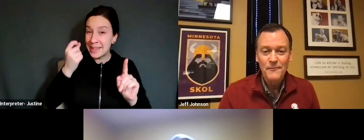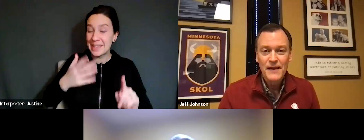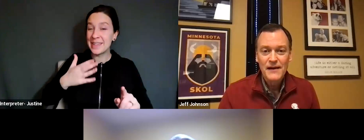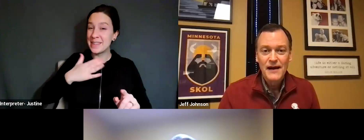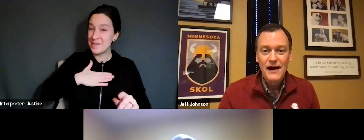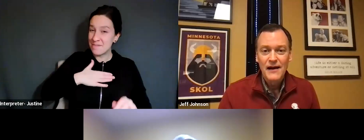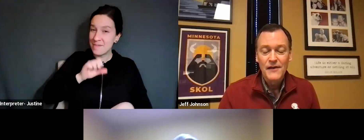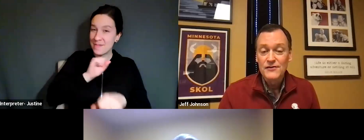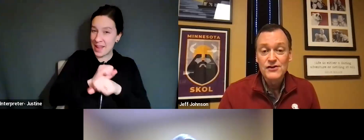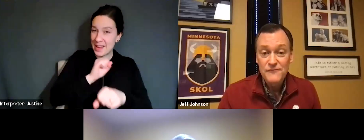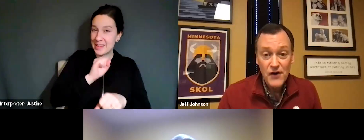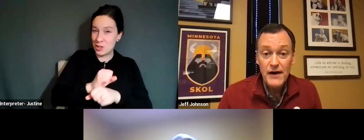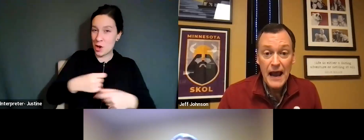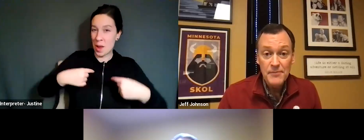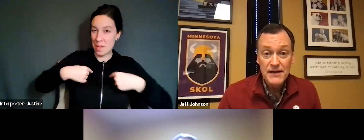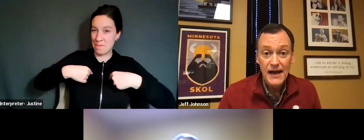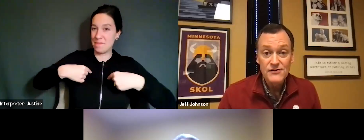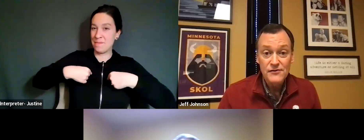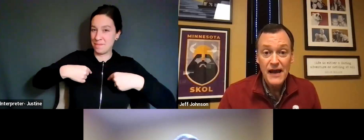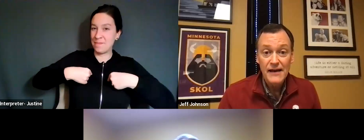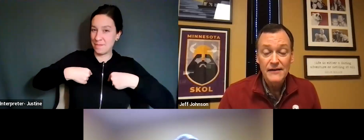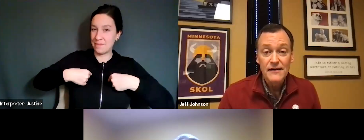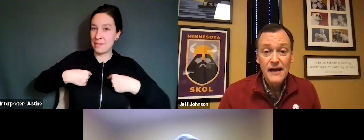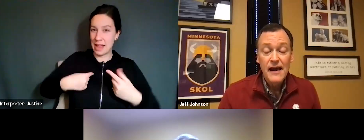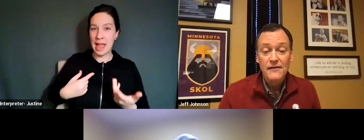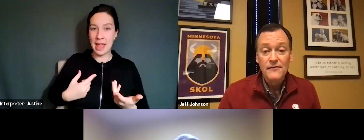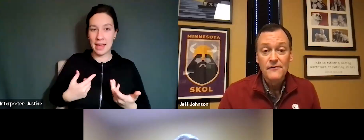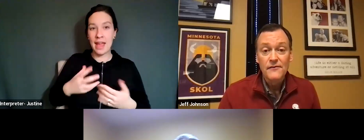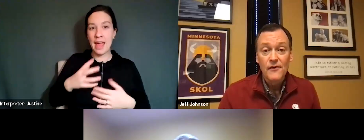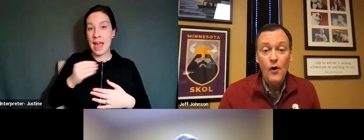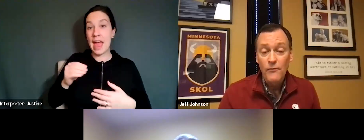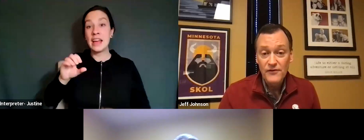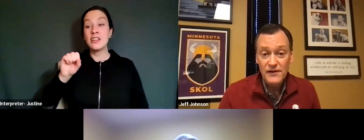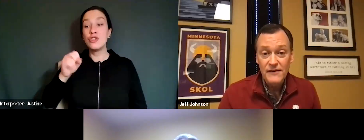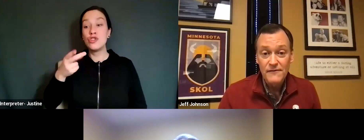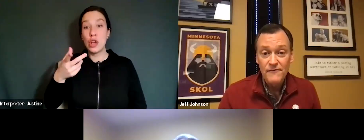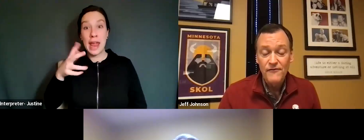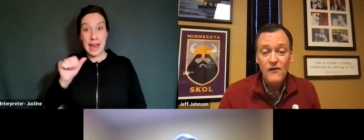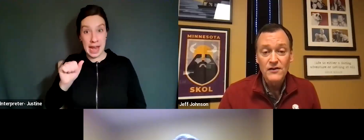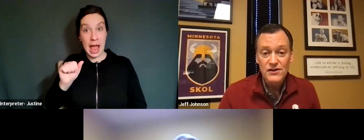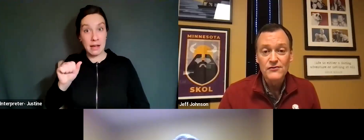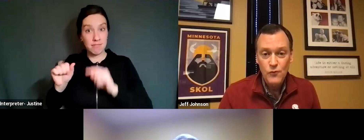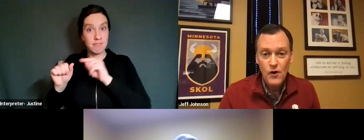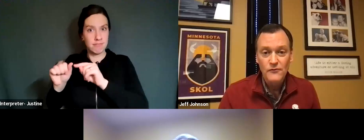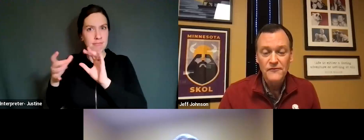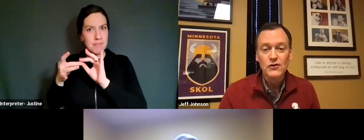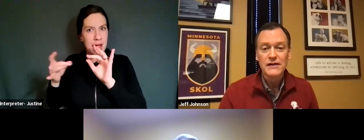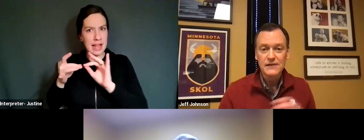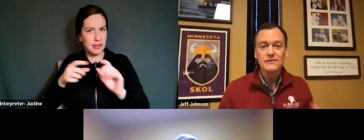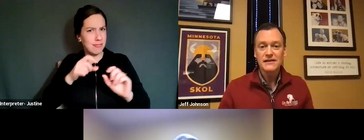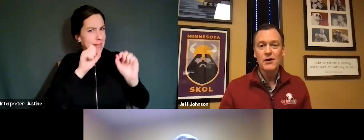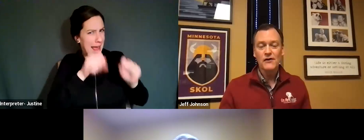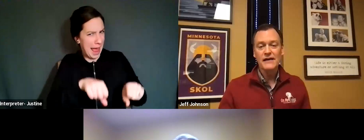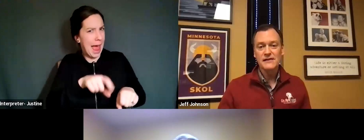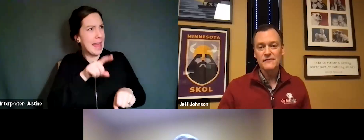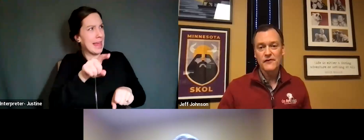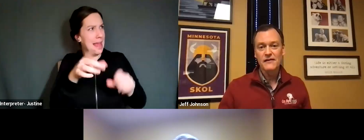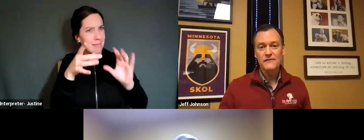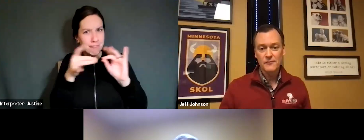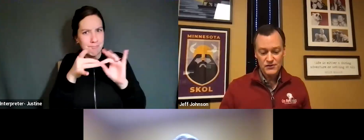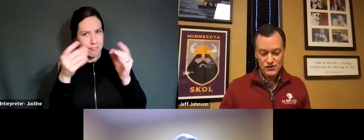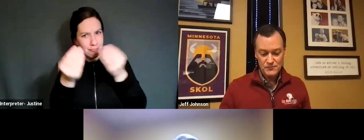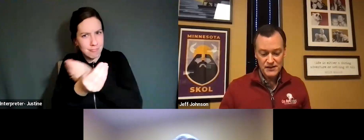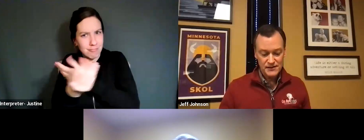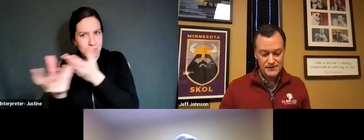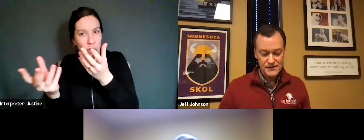I am that she's very happy to answer that. And hopefully that volunteers won't feel guilty about asking for